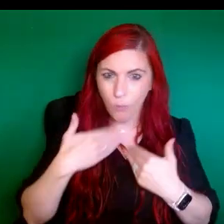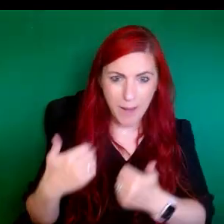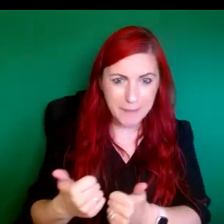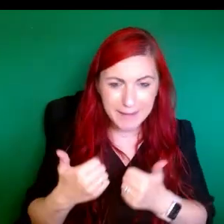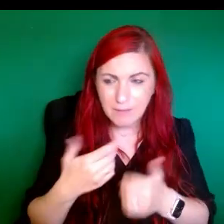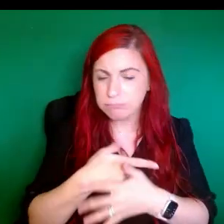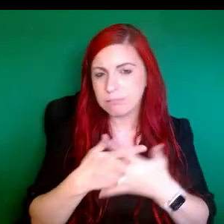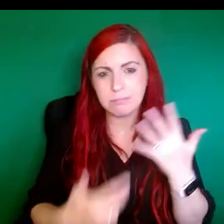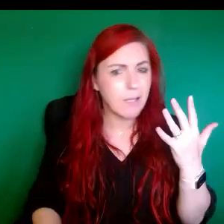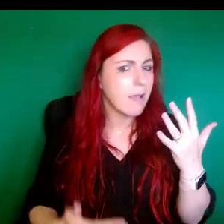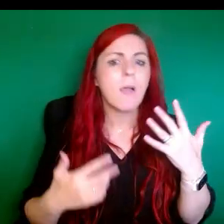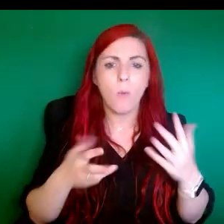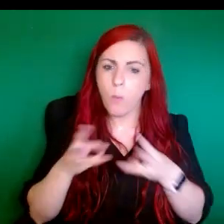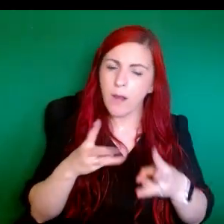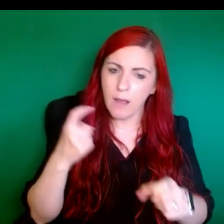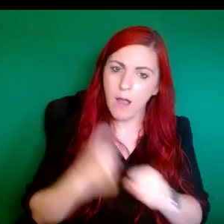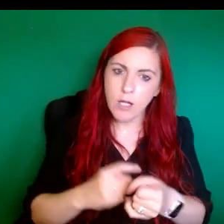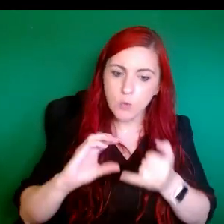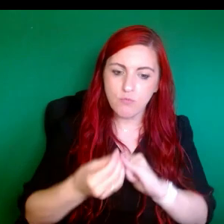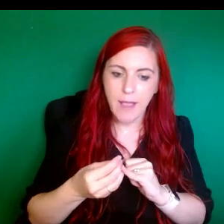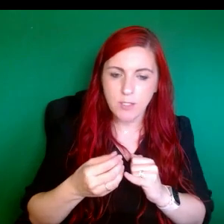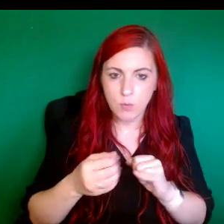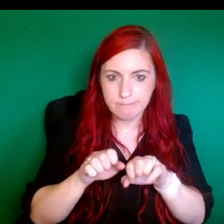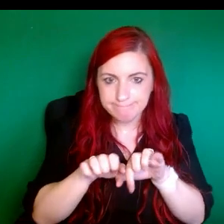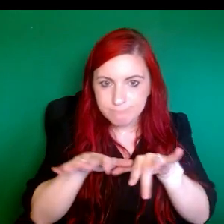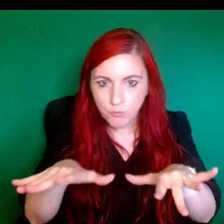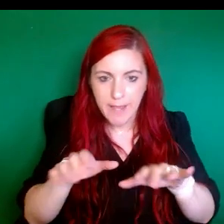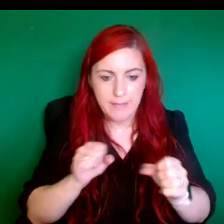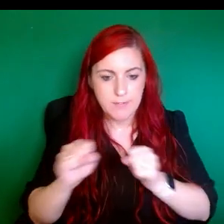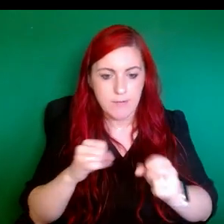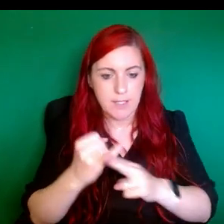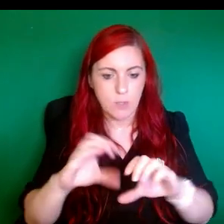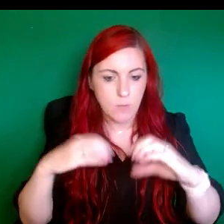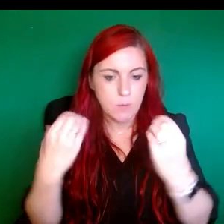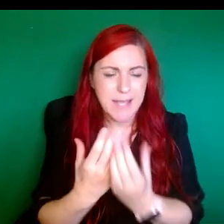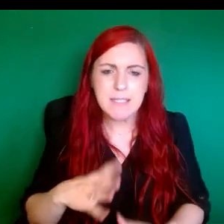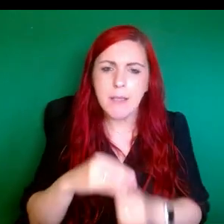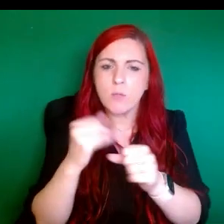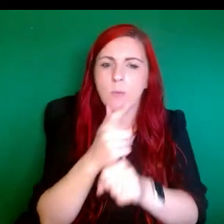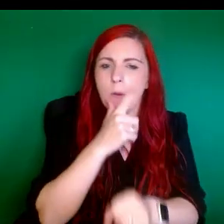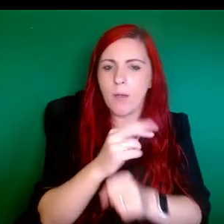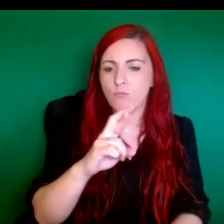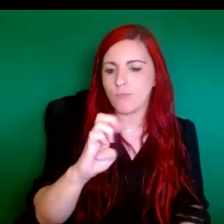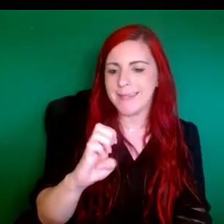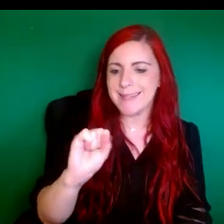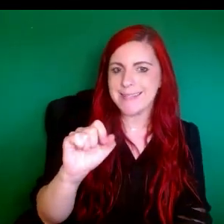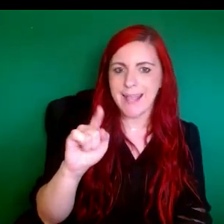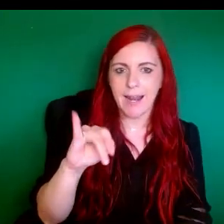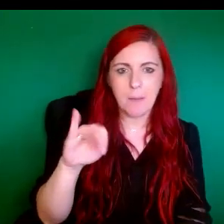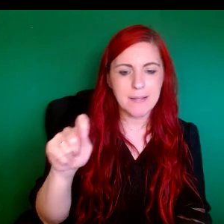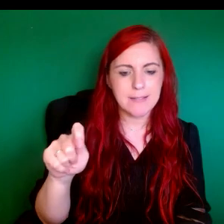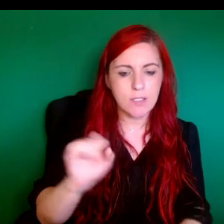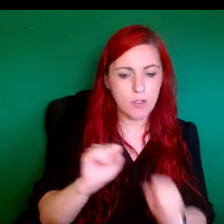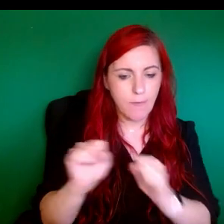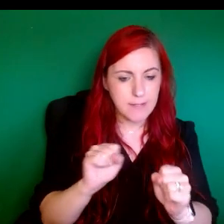extend our services, particularly those provided by our resettlement services. Thank you, Sinead. What might not be as obvious in society